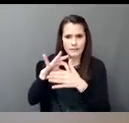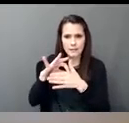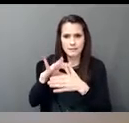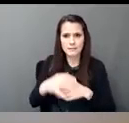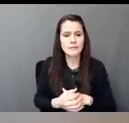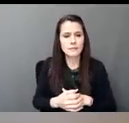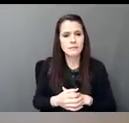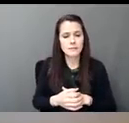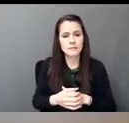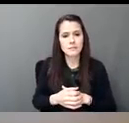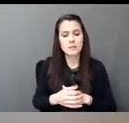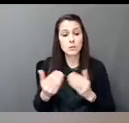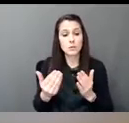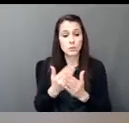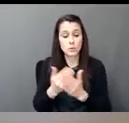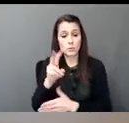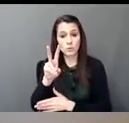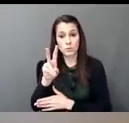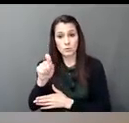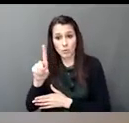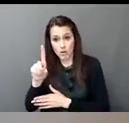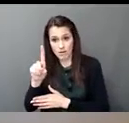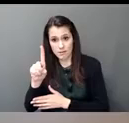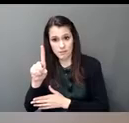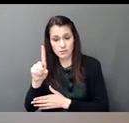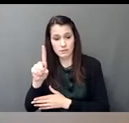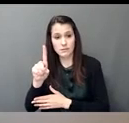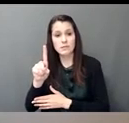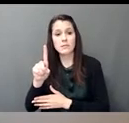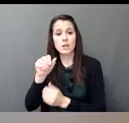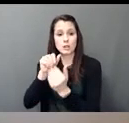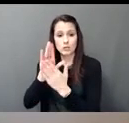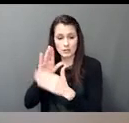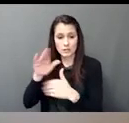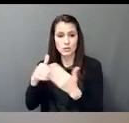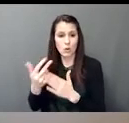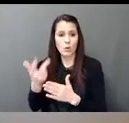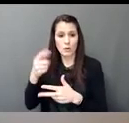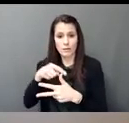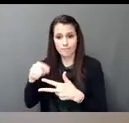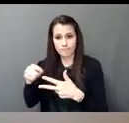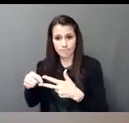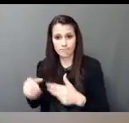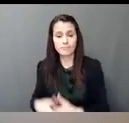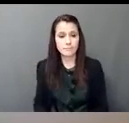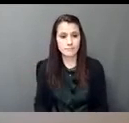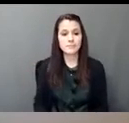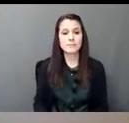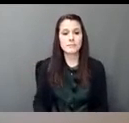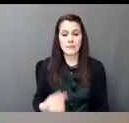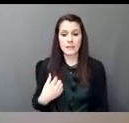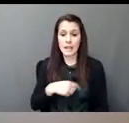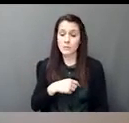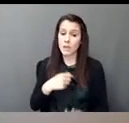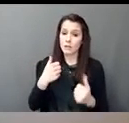new version of WCAG 2.1 addresses all 3 of those areas. And we are looking at how we're going